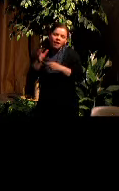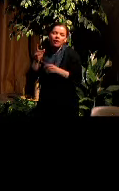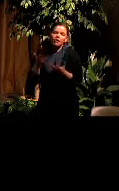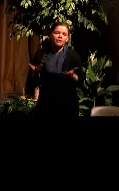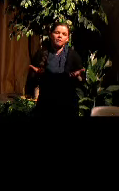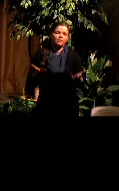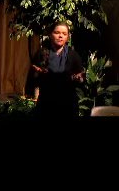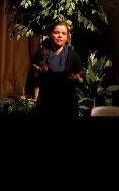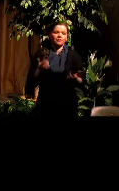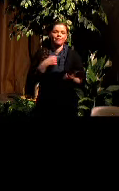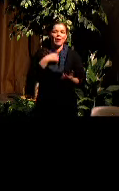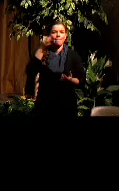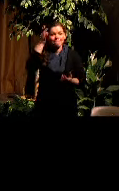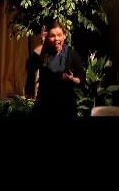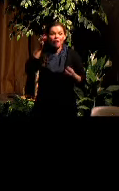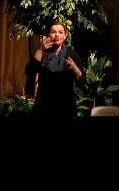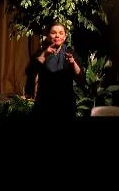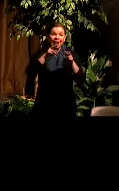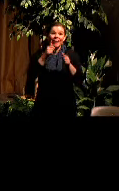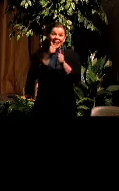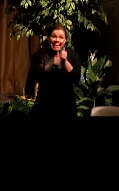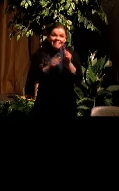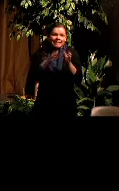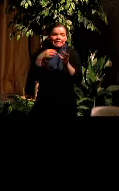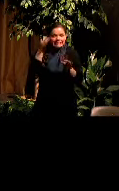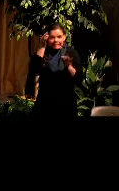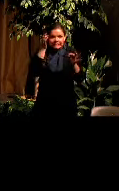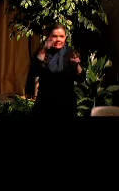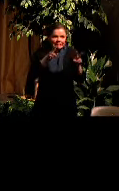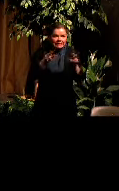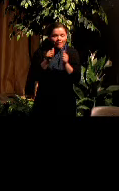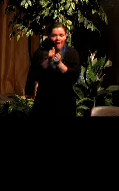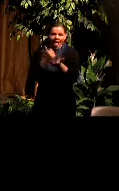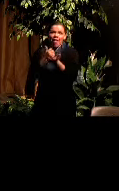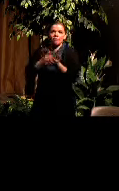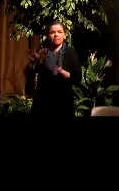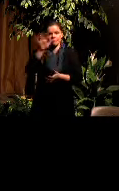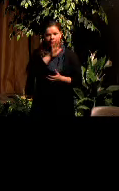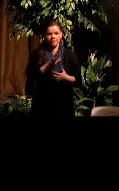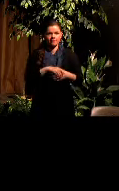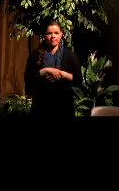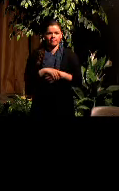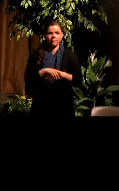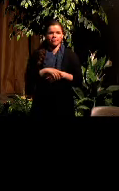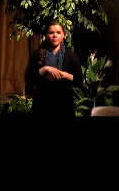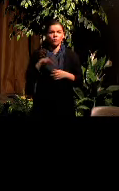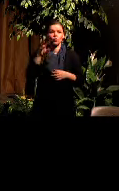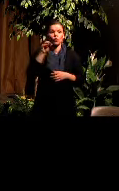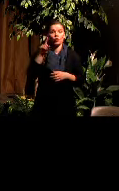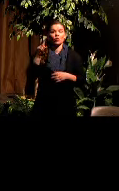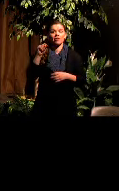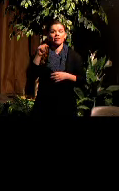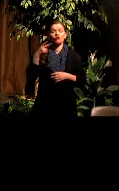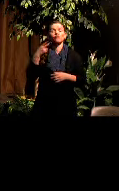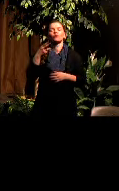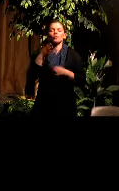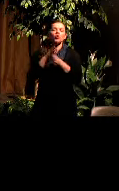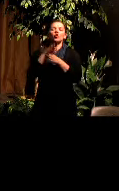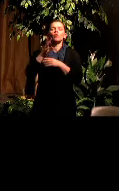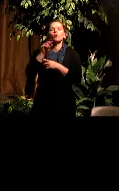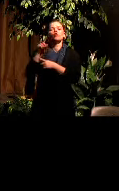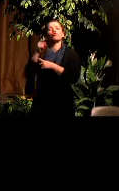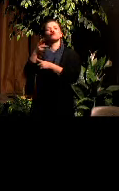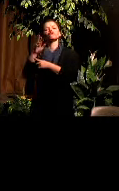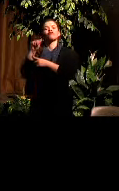species. So in the case of the wood thrush, what we're doing is that we're doing a retrospective analysis. We're looking at their trends over time at a